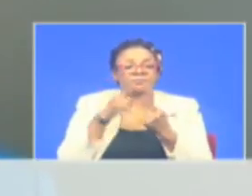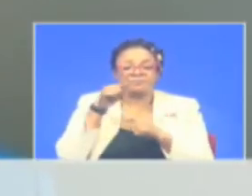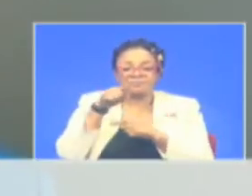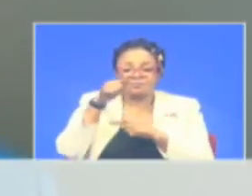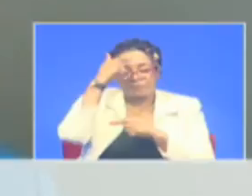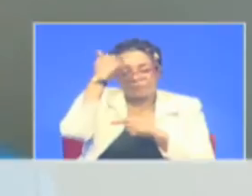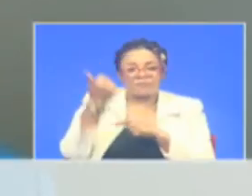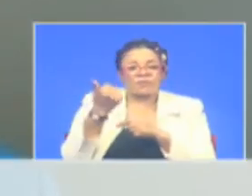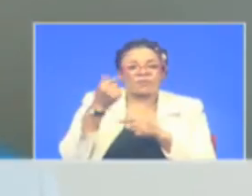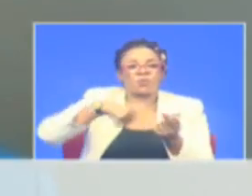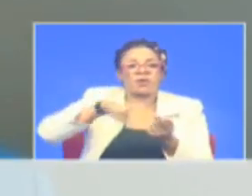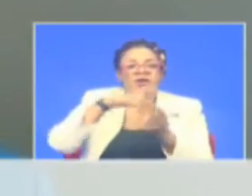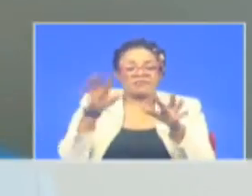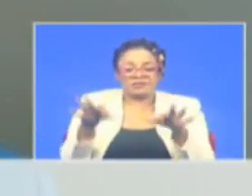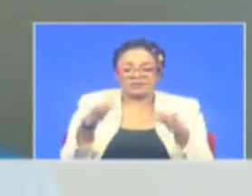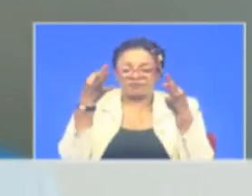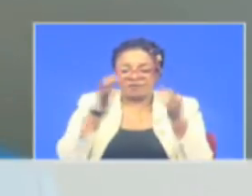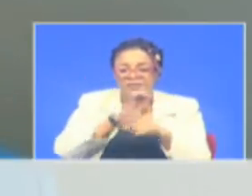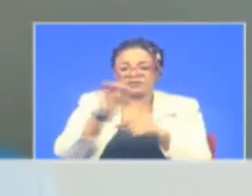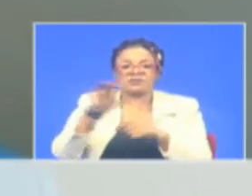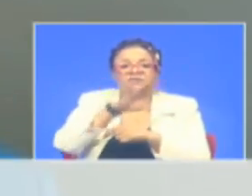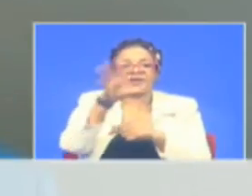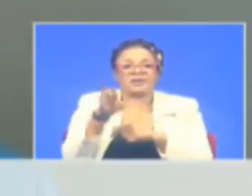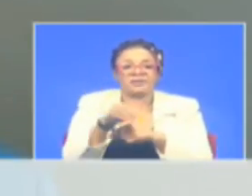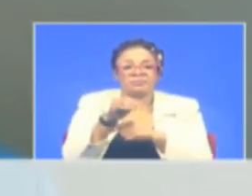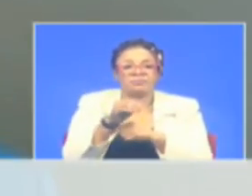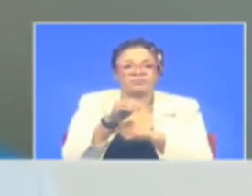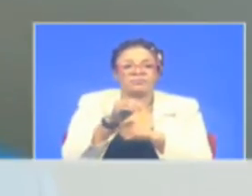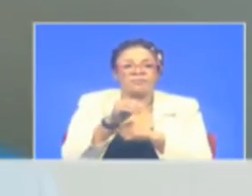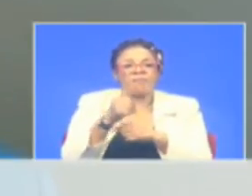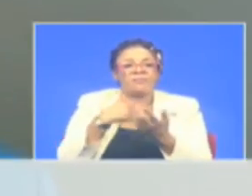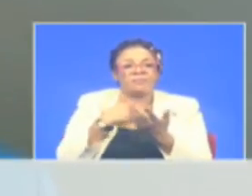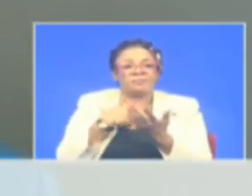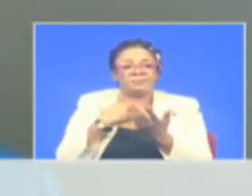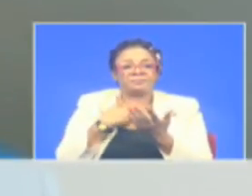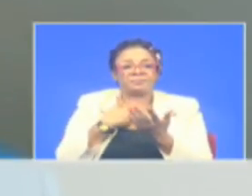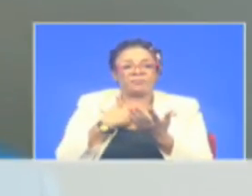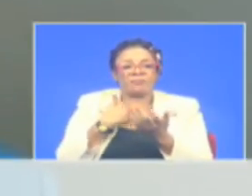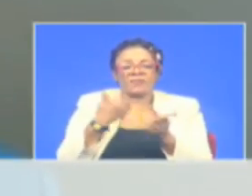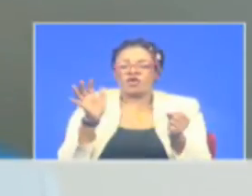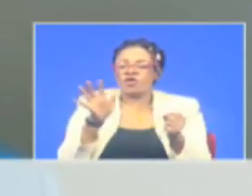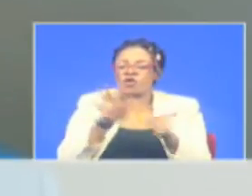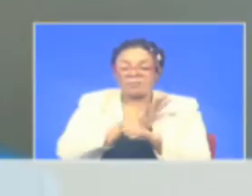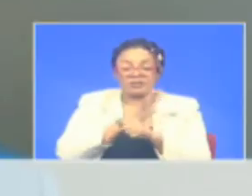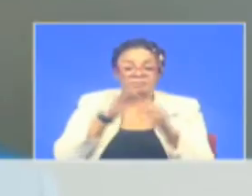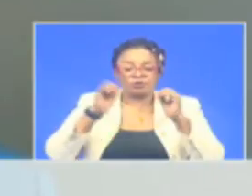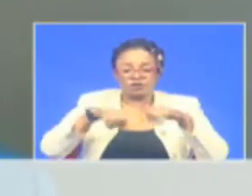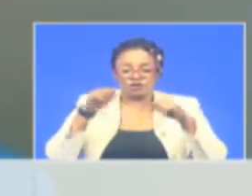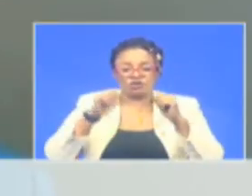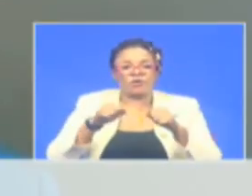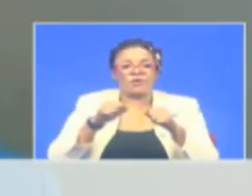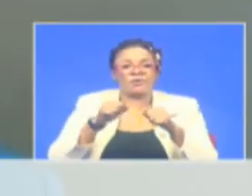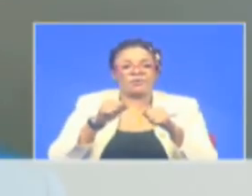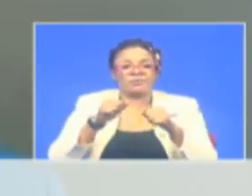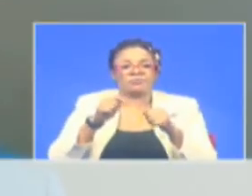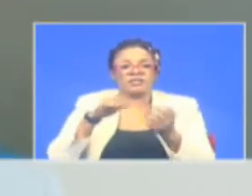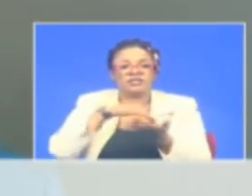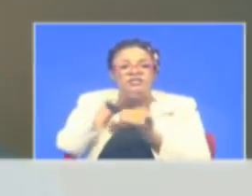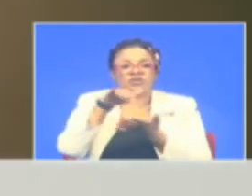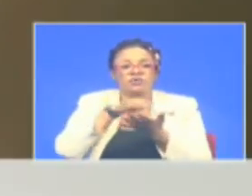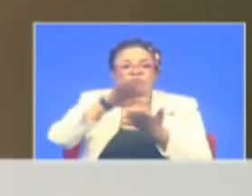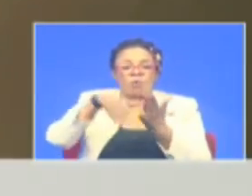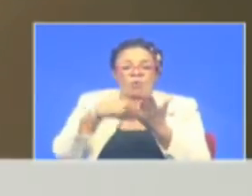have discovered that East Africa is latent with enormous potential, which Kenya is central to